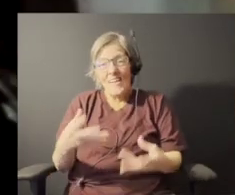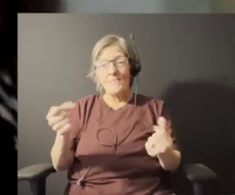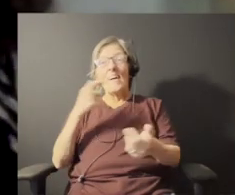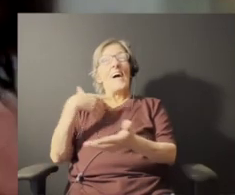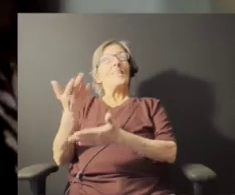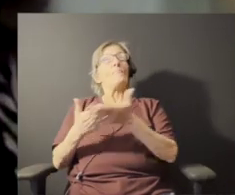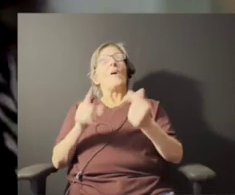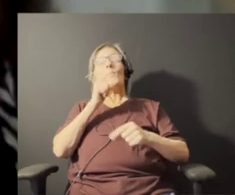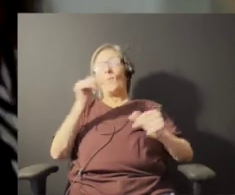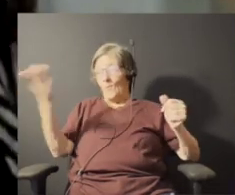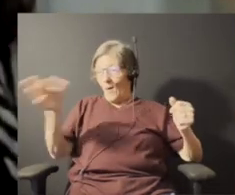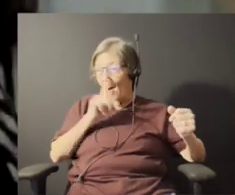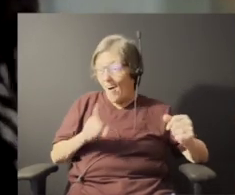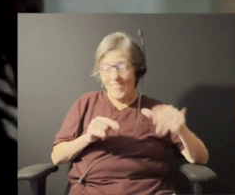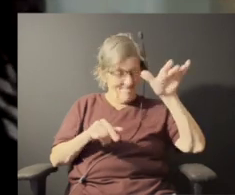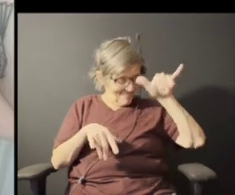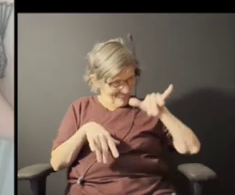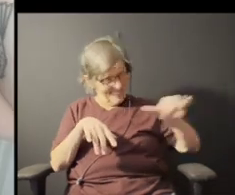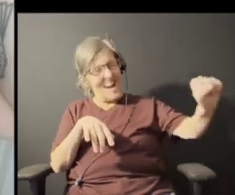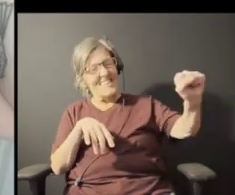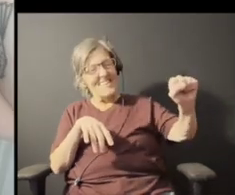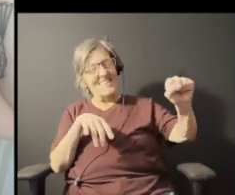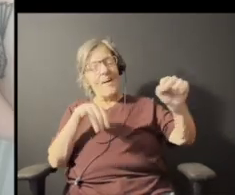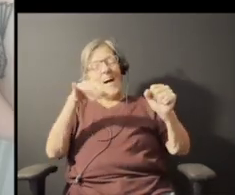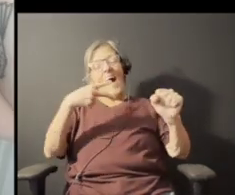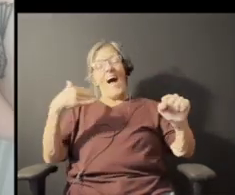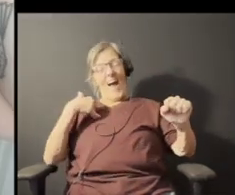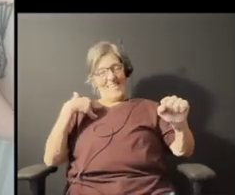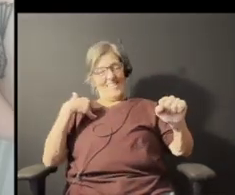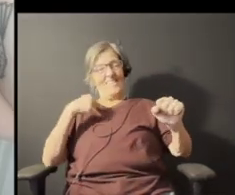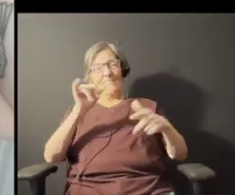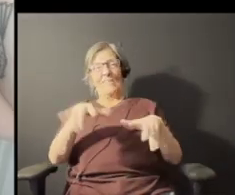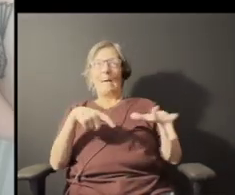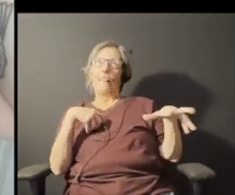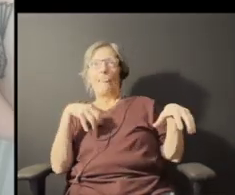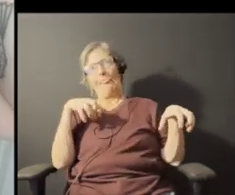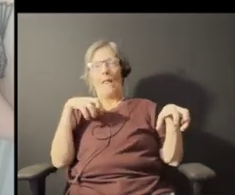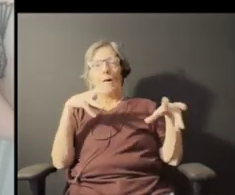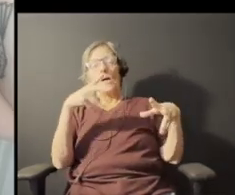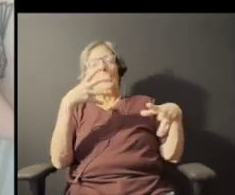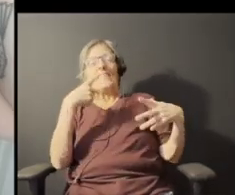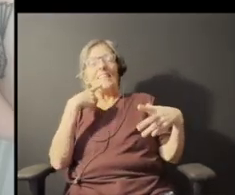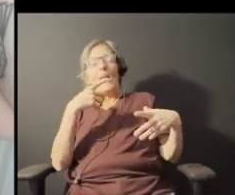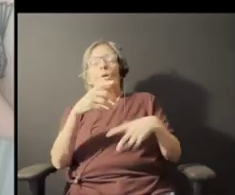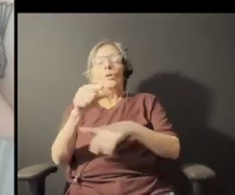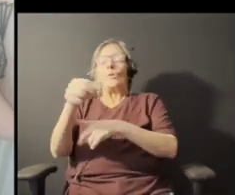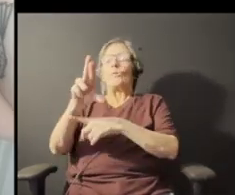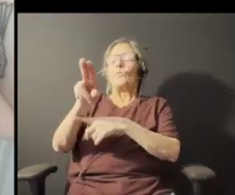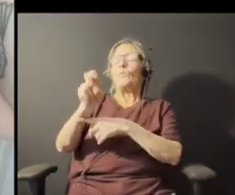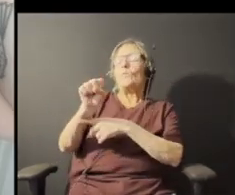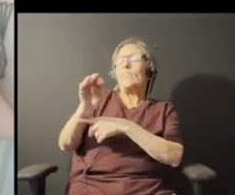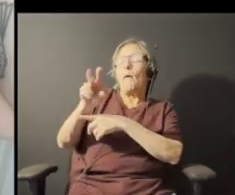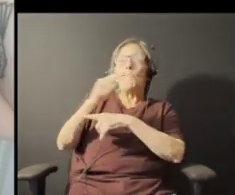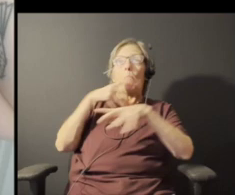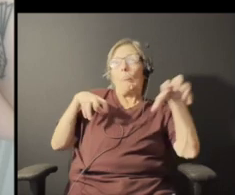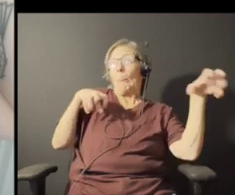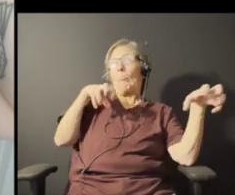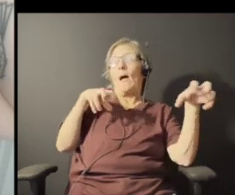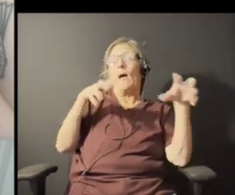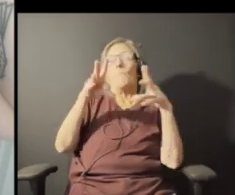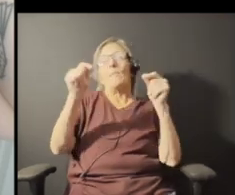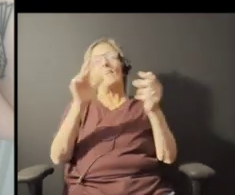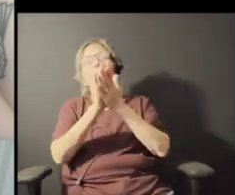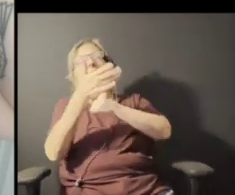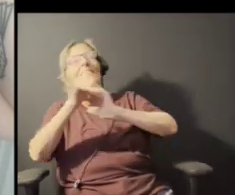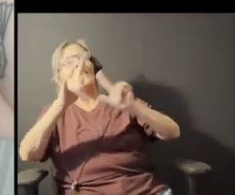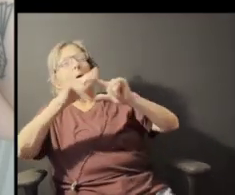And it's part of what you do. Yes, it has that kind of gruesome but beautiful element to it. And,